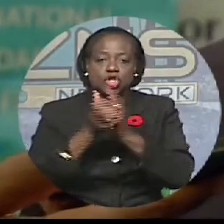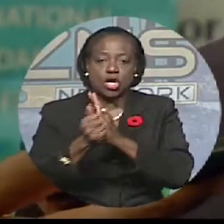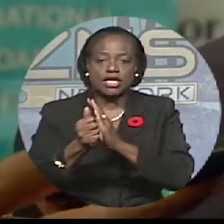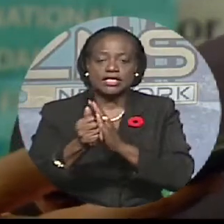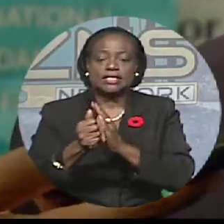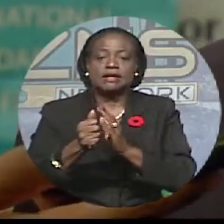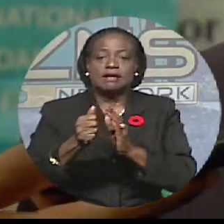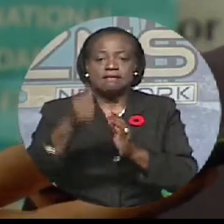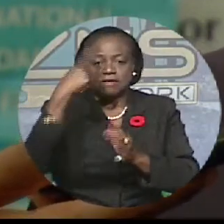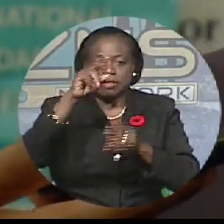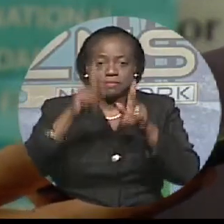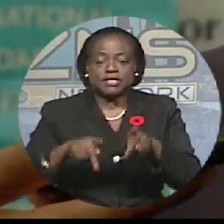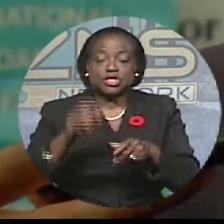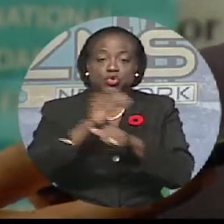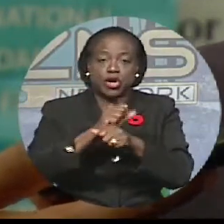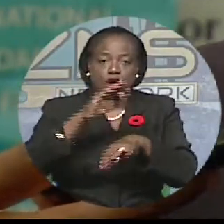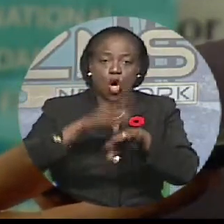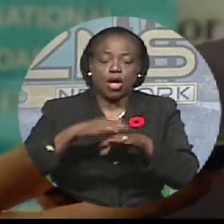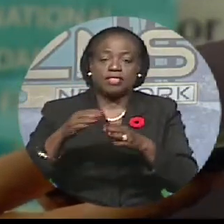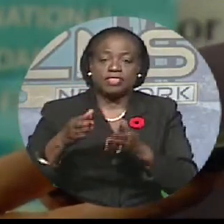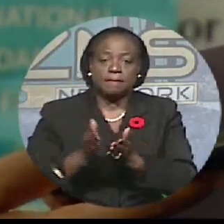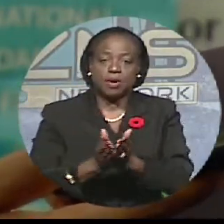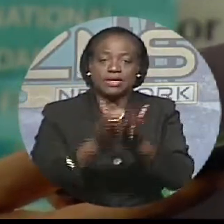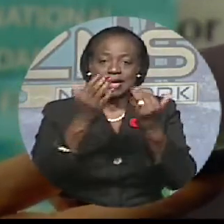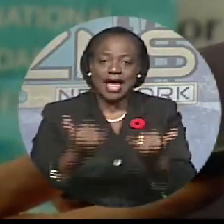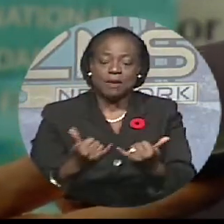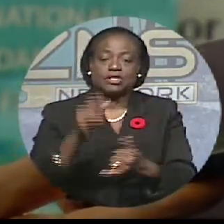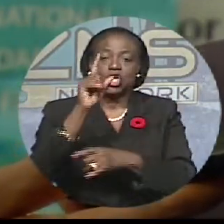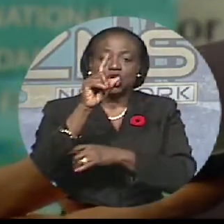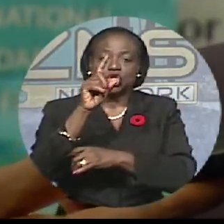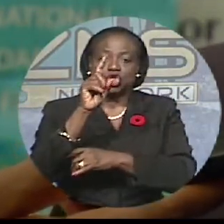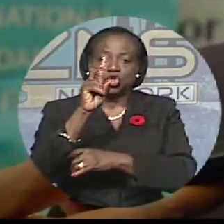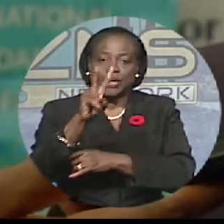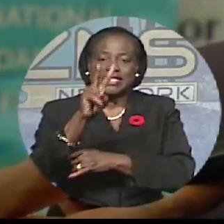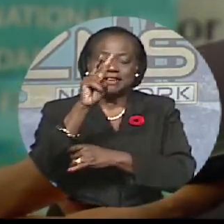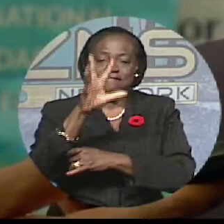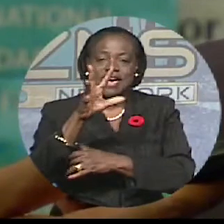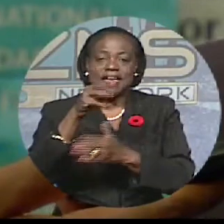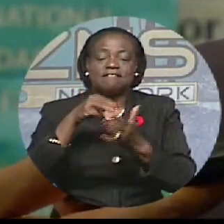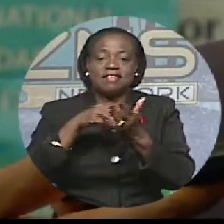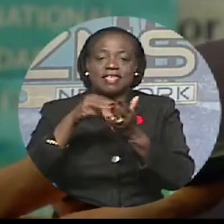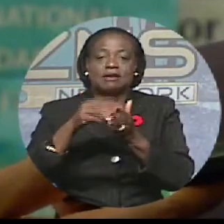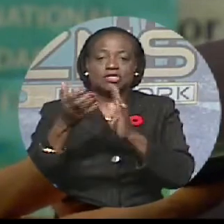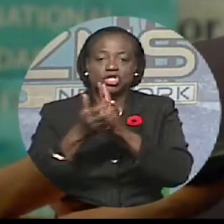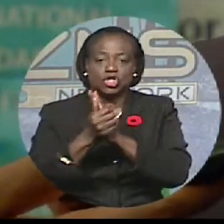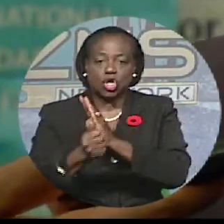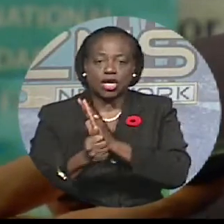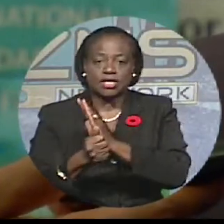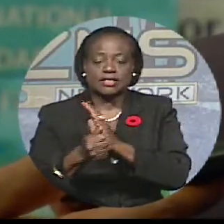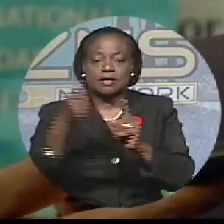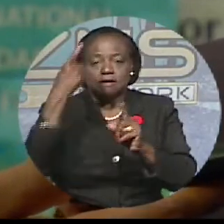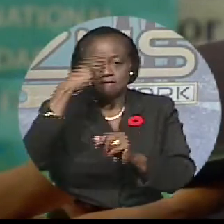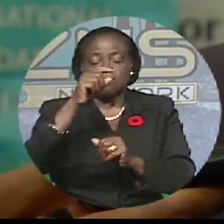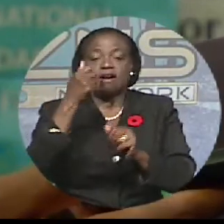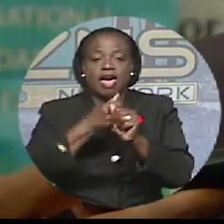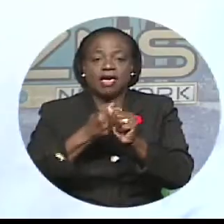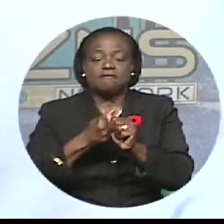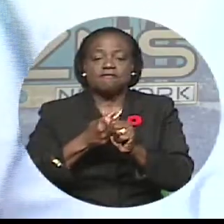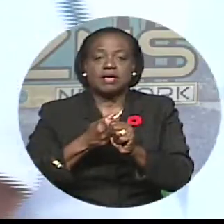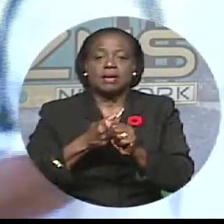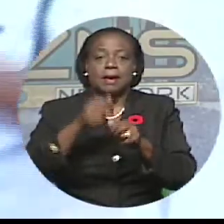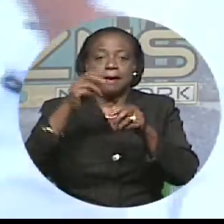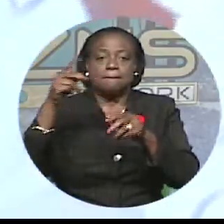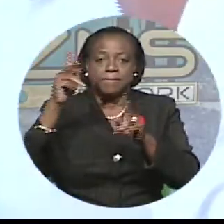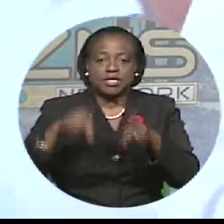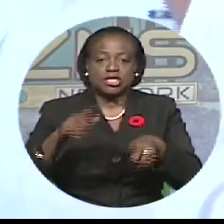gotten approval to increase it to $25,000 per crew member on the vessels which we might arrest. And